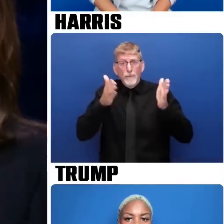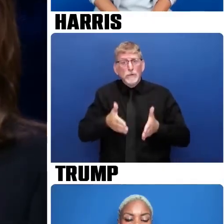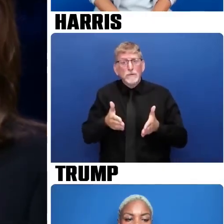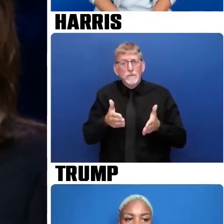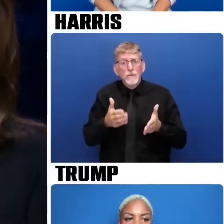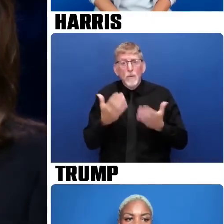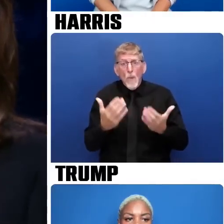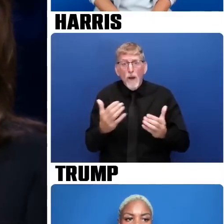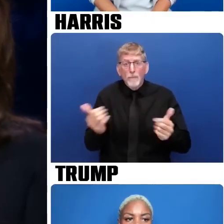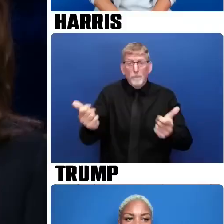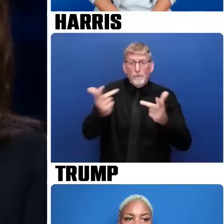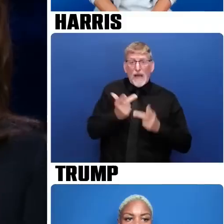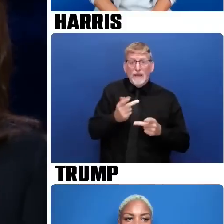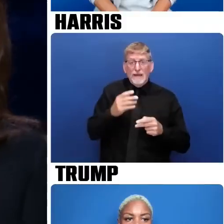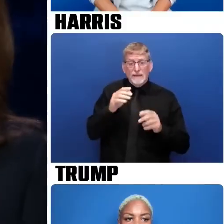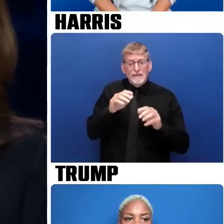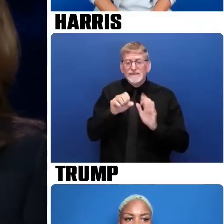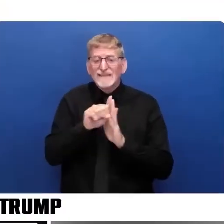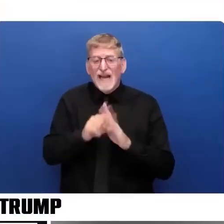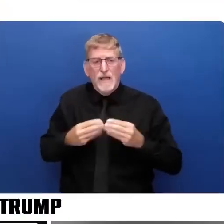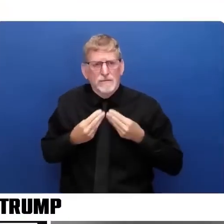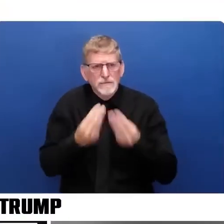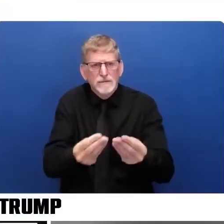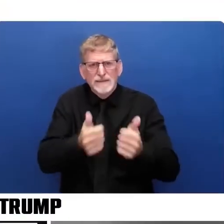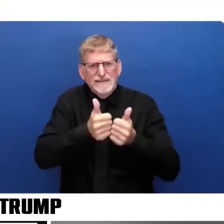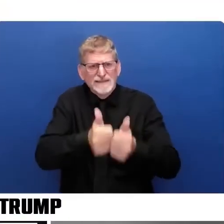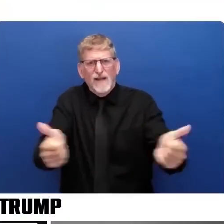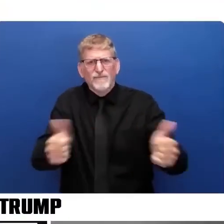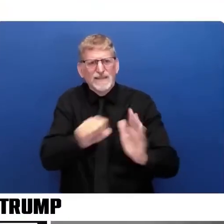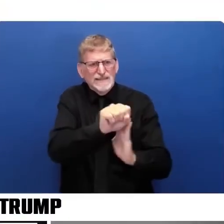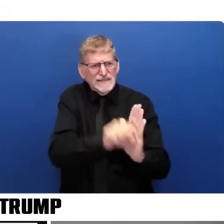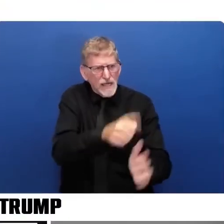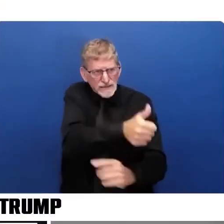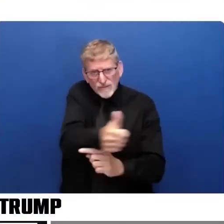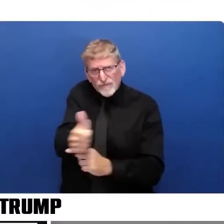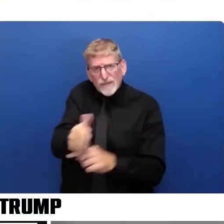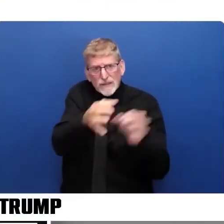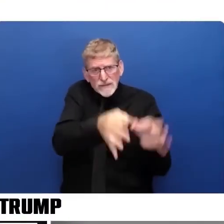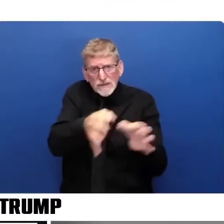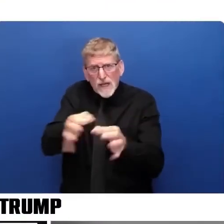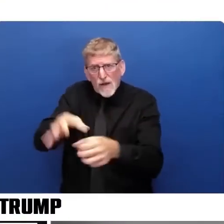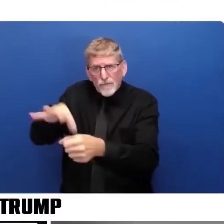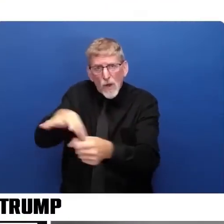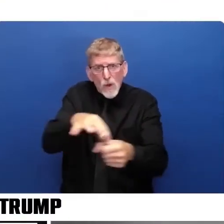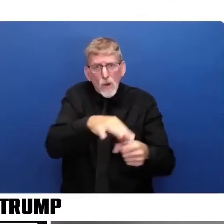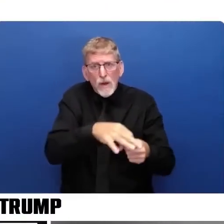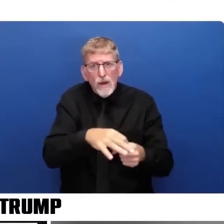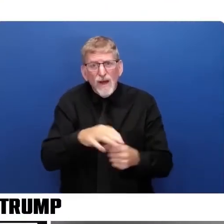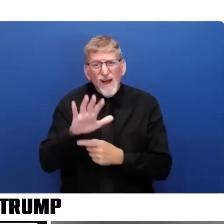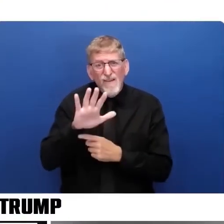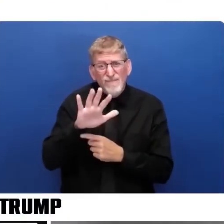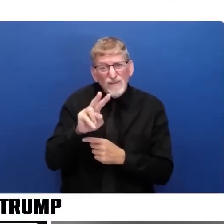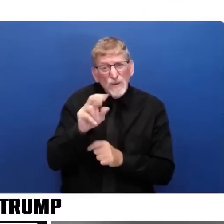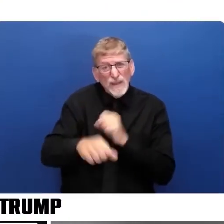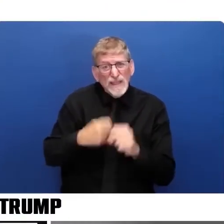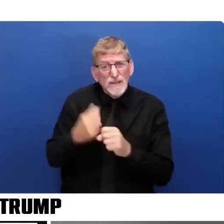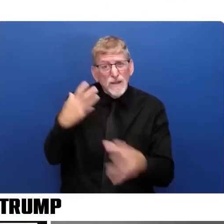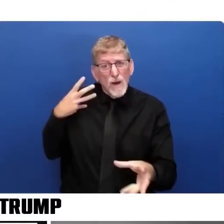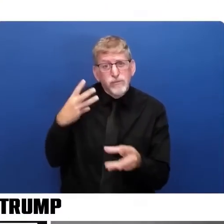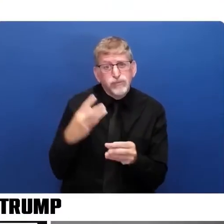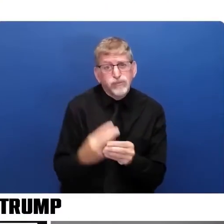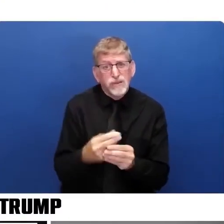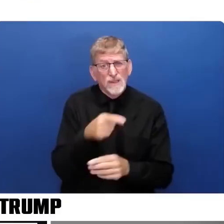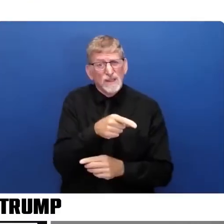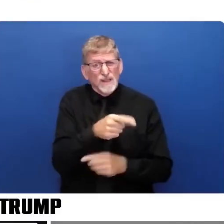and the states are voting. And it may take a little time, but for 52 years, this issue has torn our